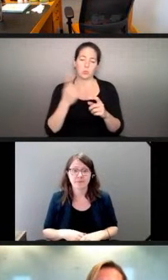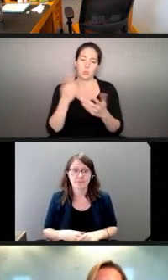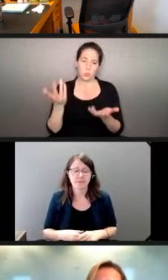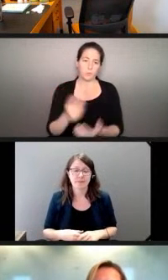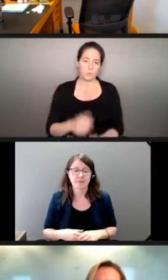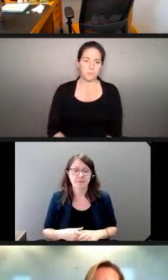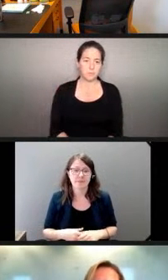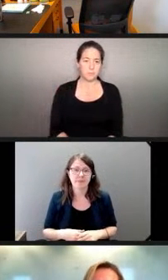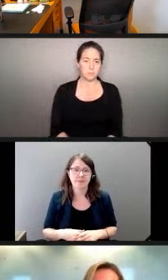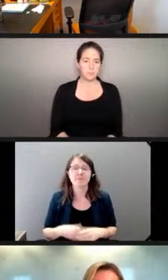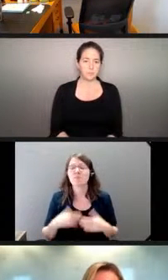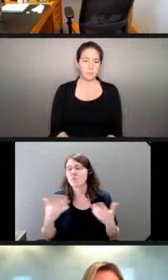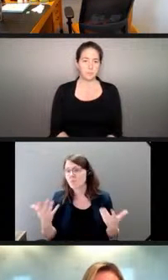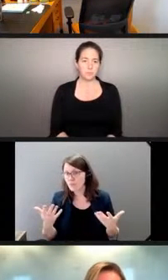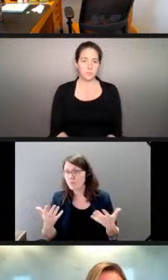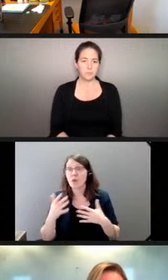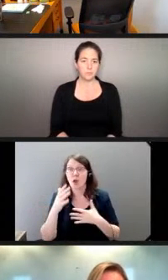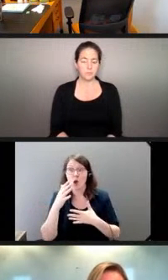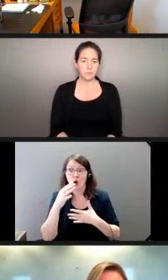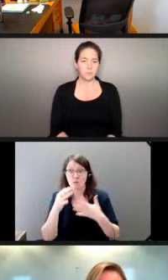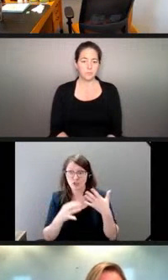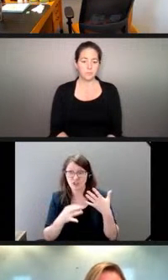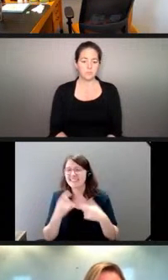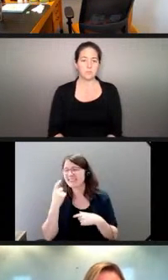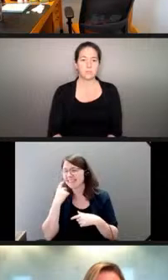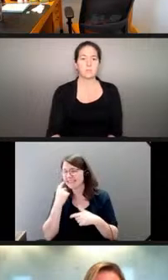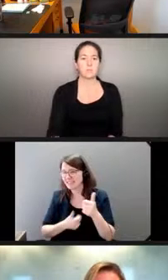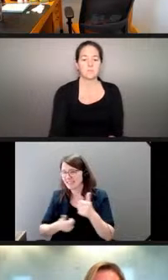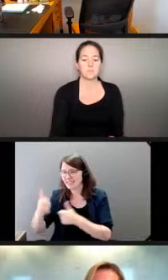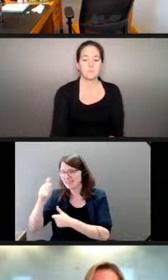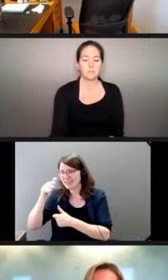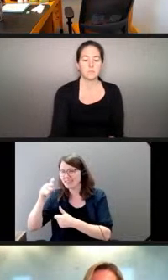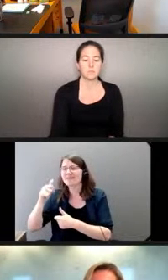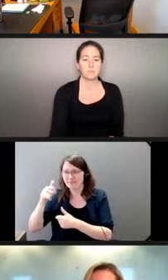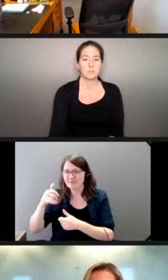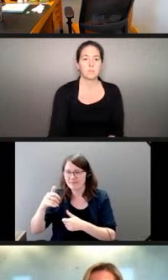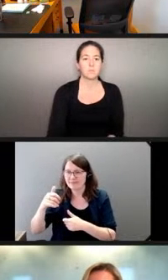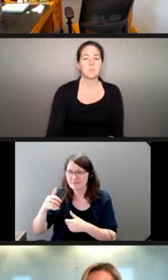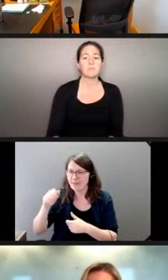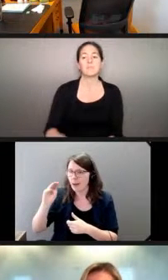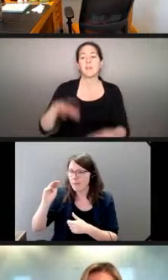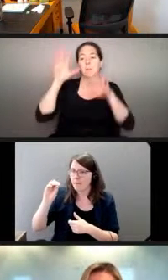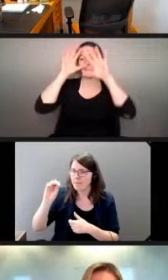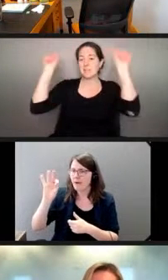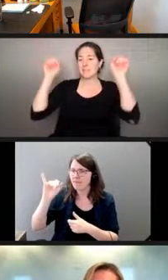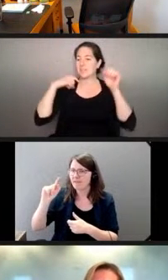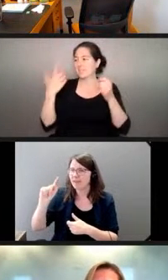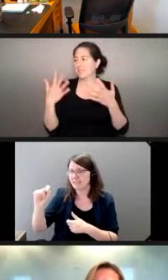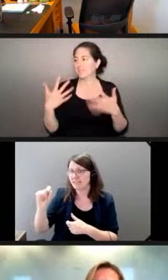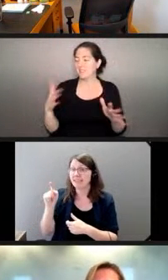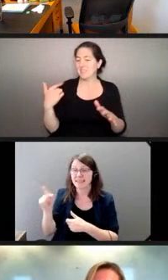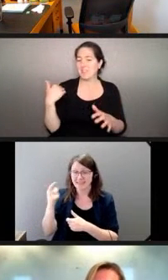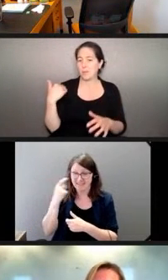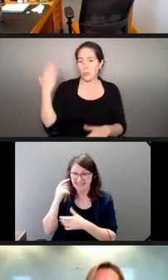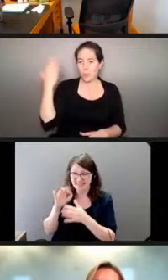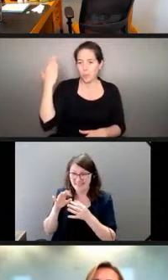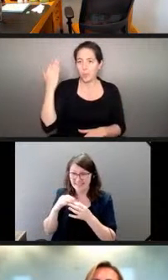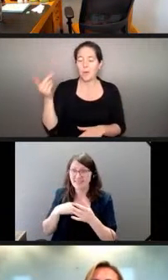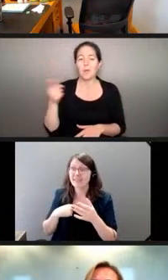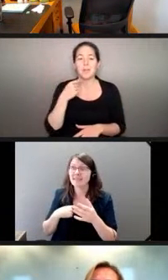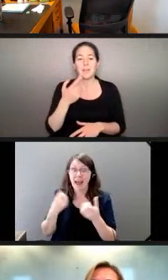So overall, as the chair had alluded to in his introduction, the analysis identified just over 70 different